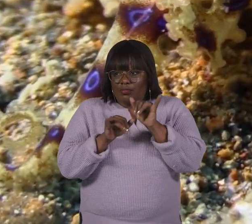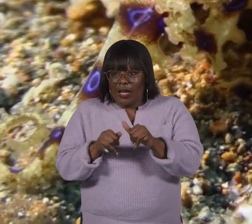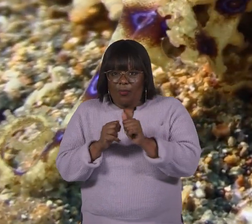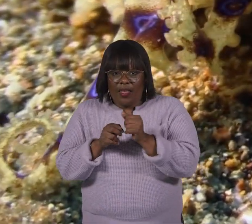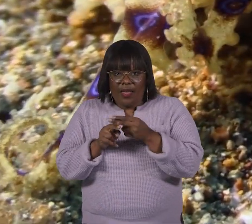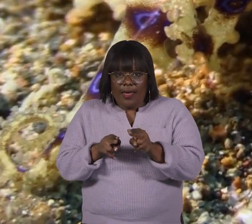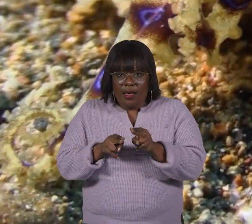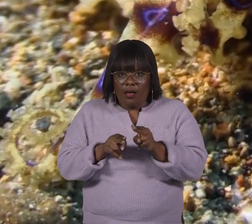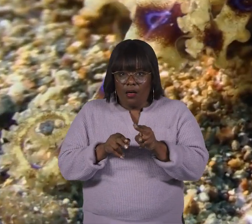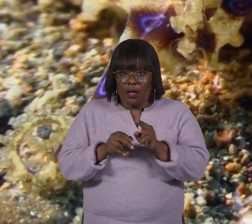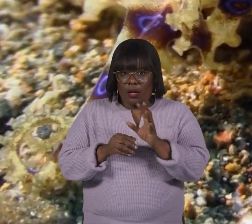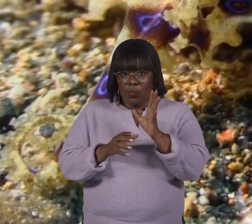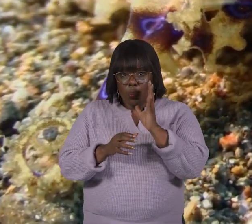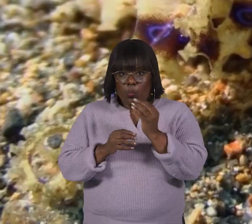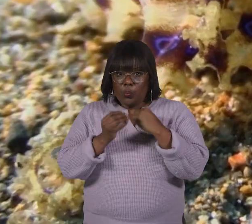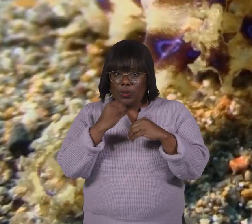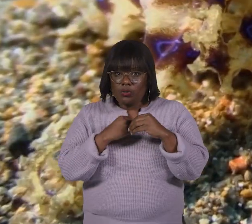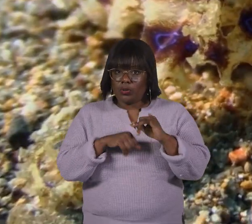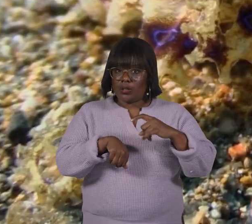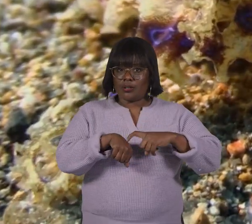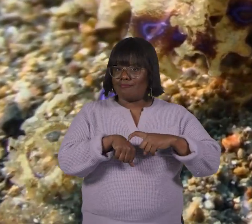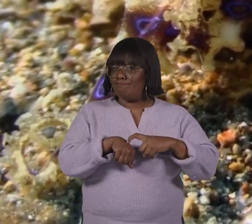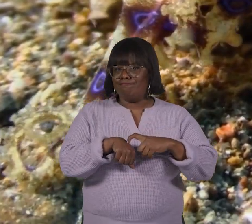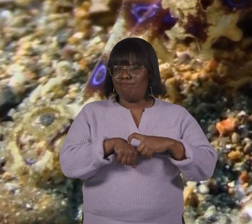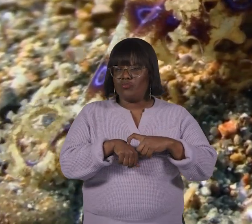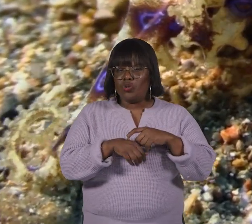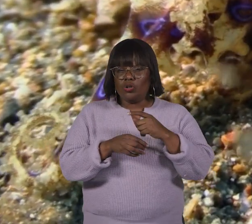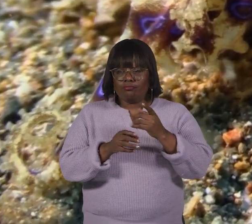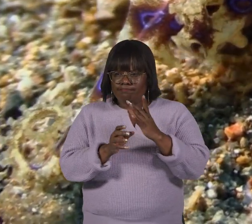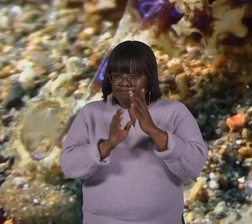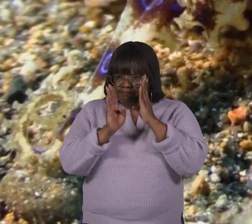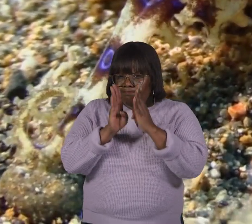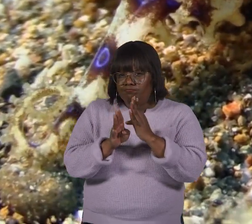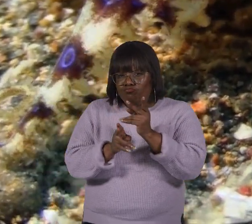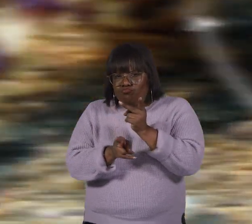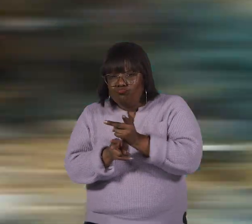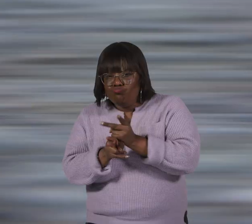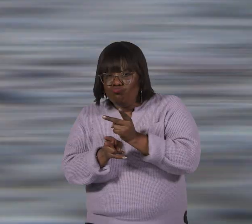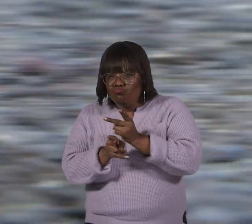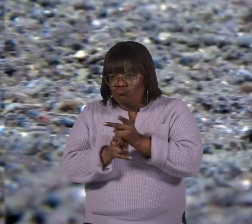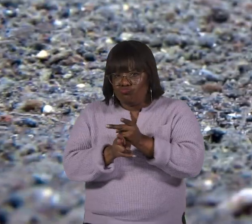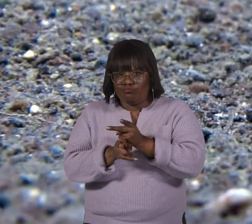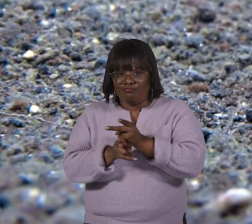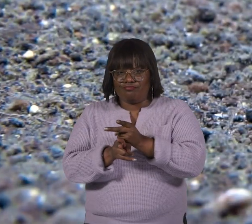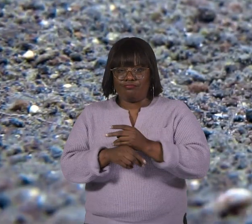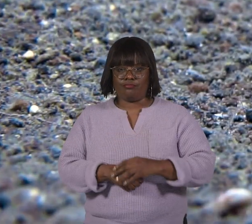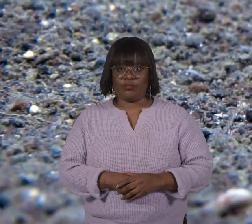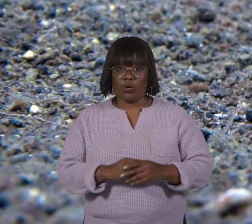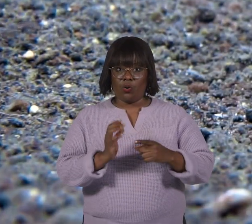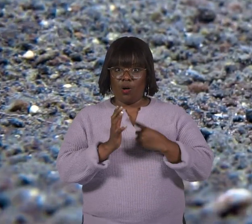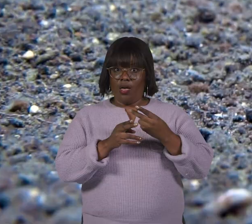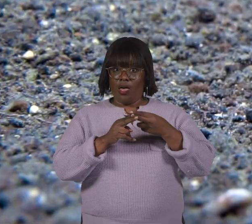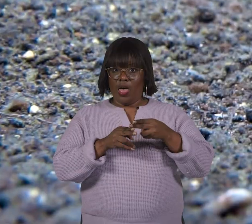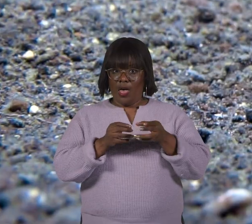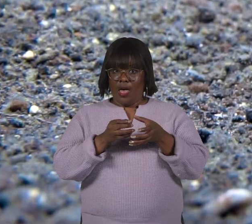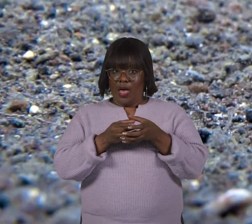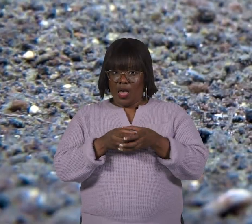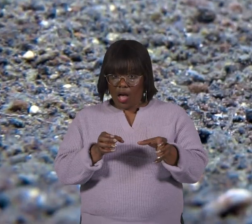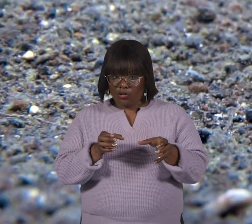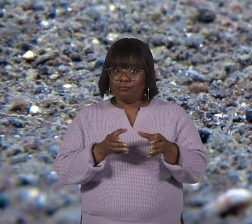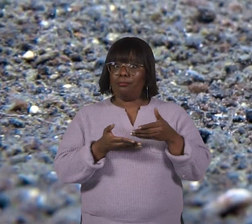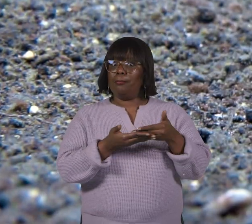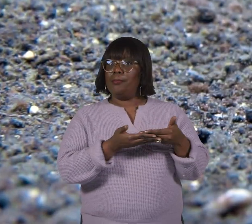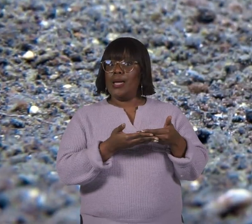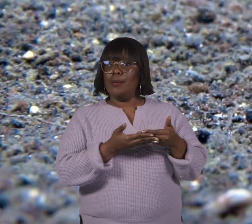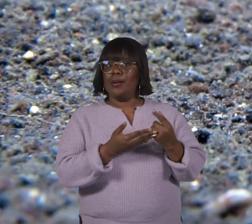doesn't eat during this time, showing incredible dedication to her offspring. Once the eggs hatch, the babies are